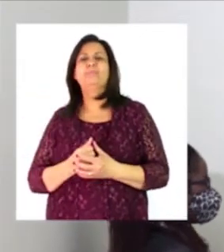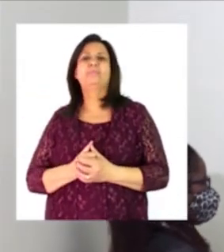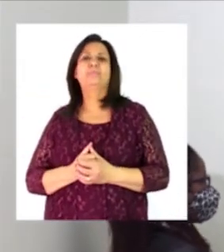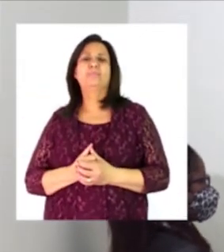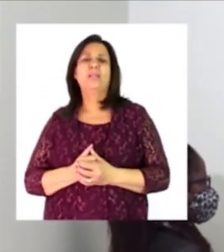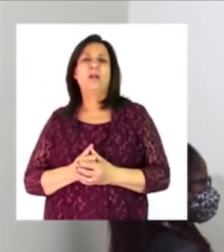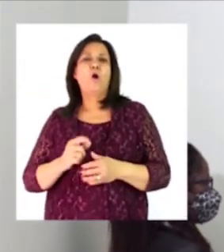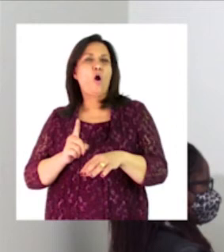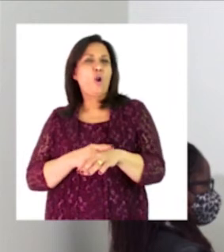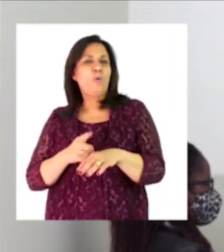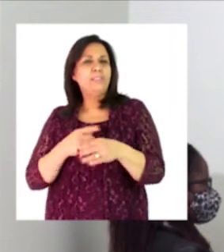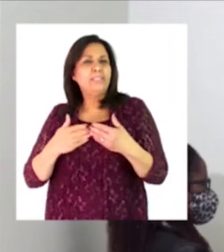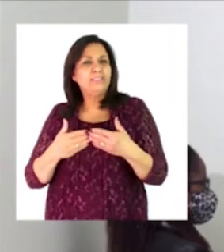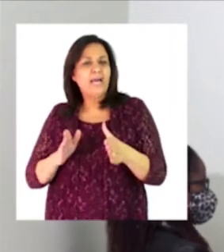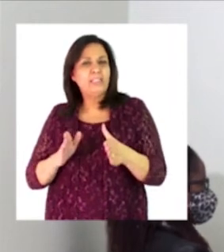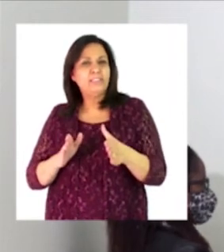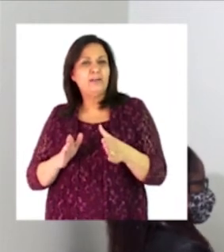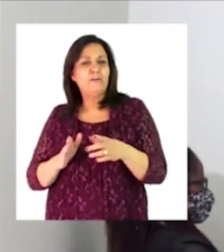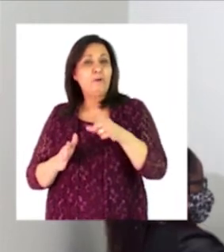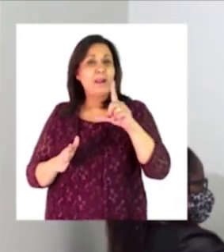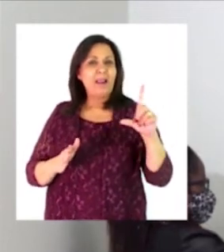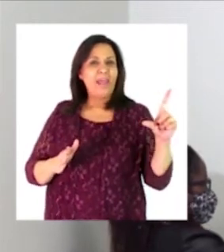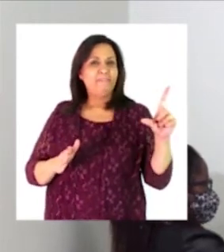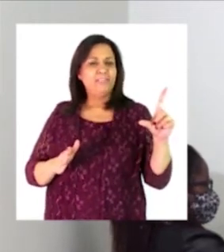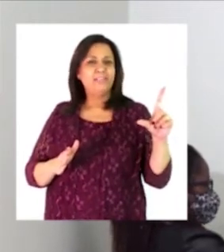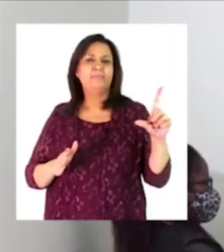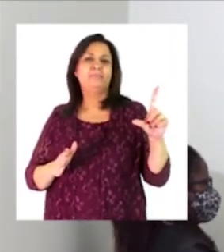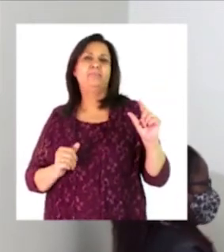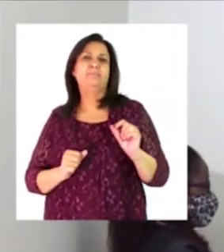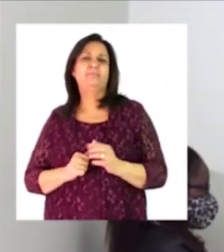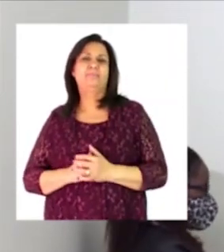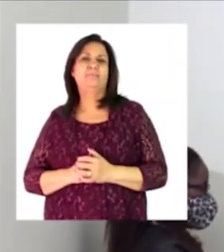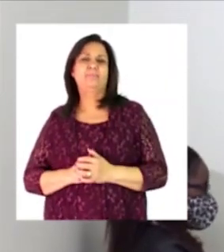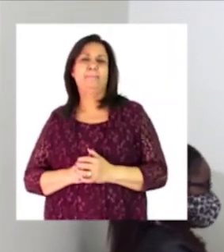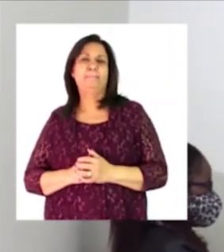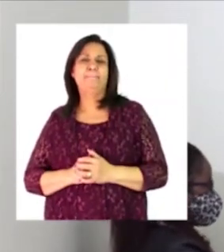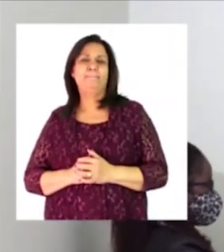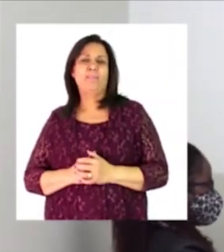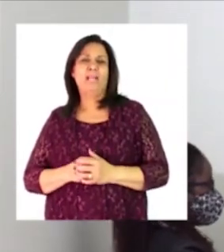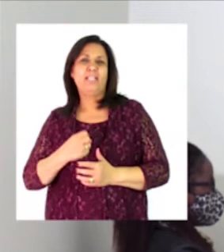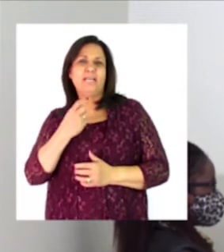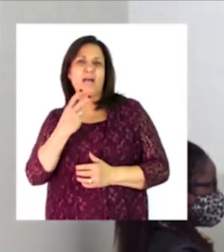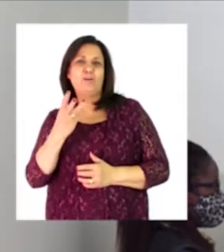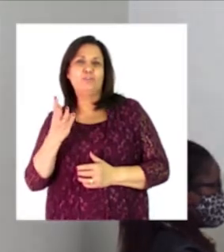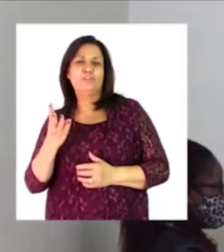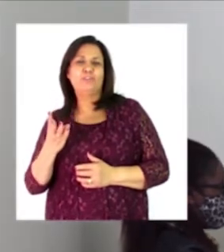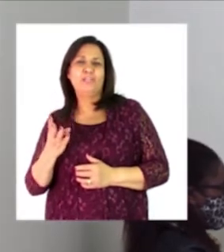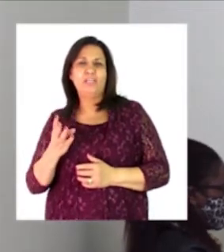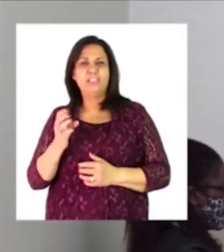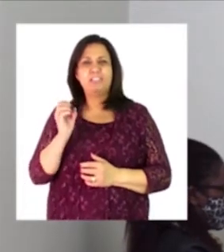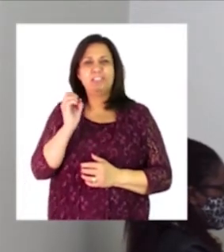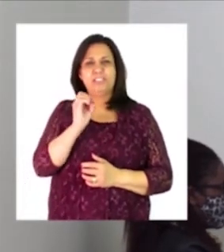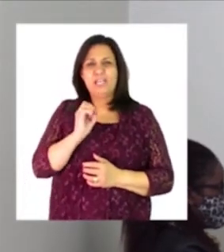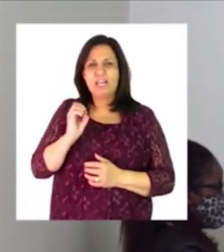always count starting from the left. Let's count the first